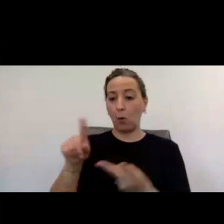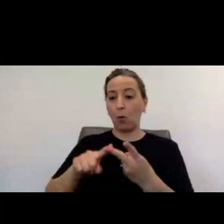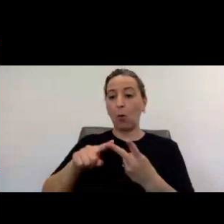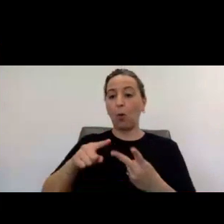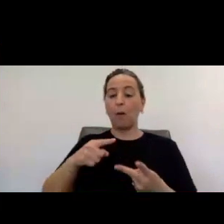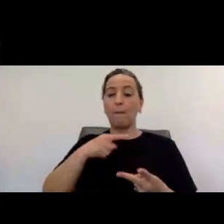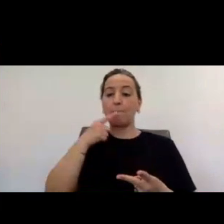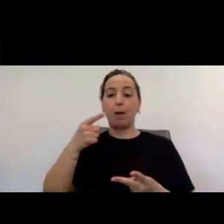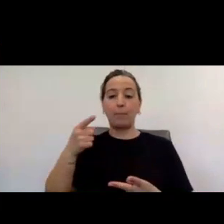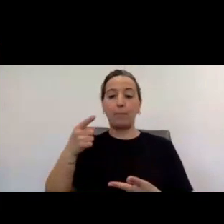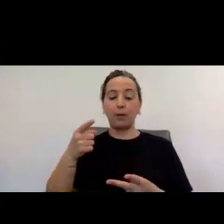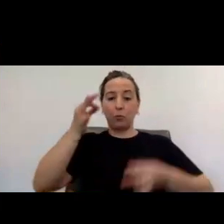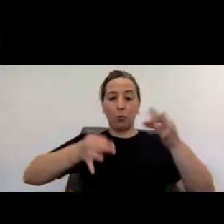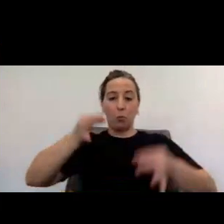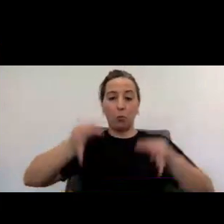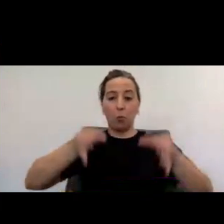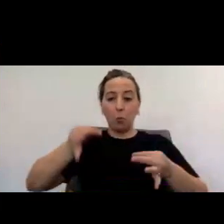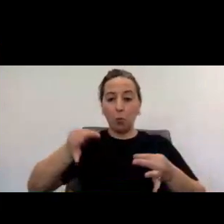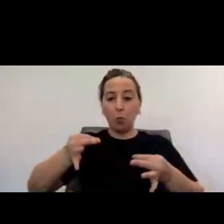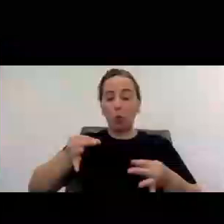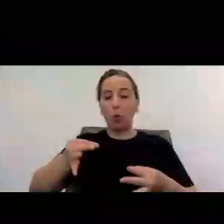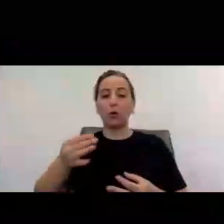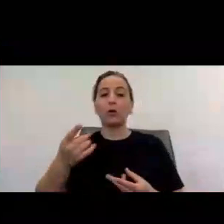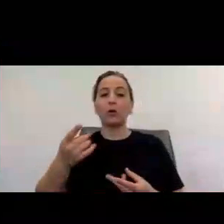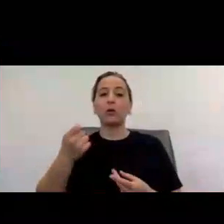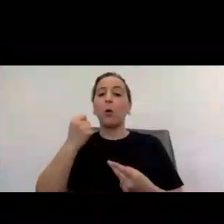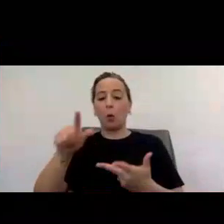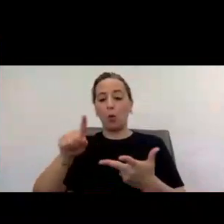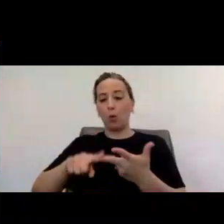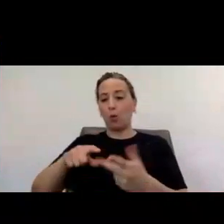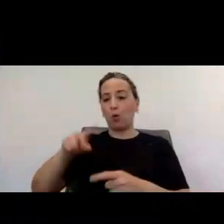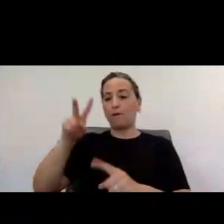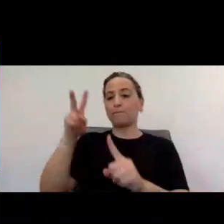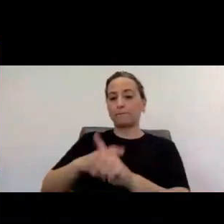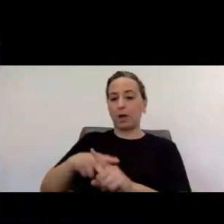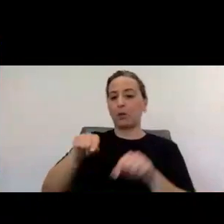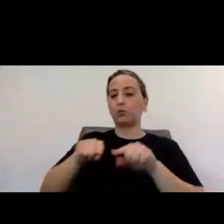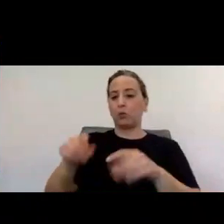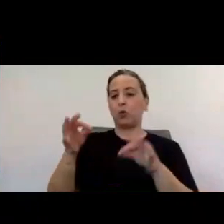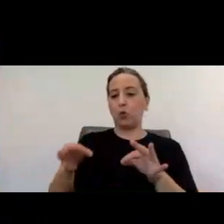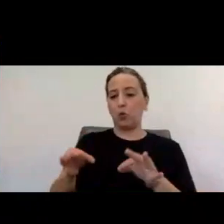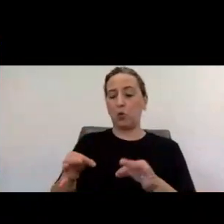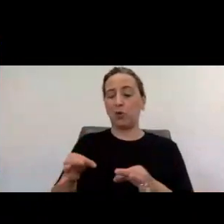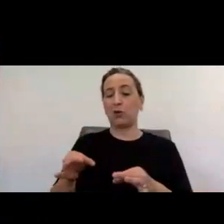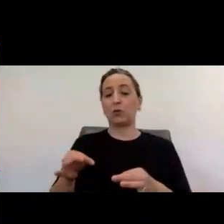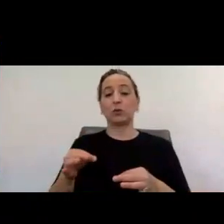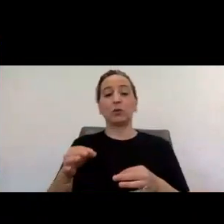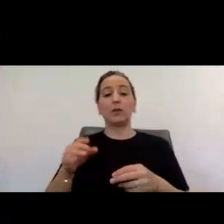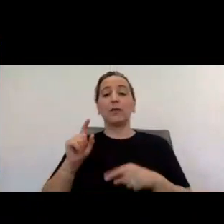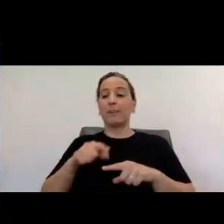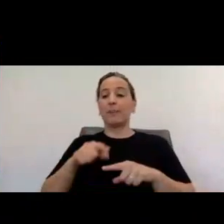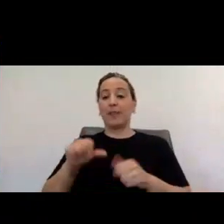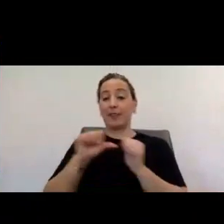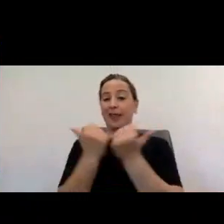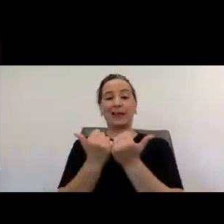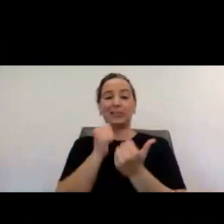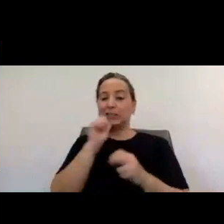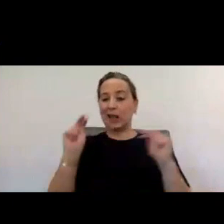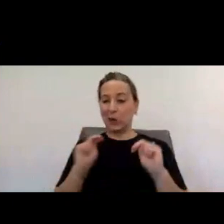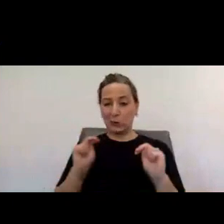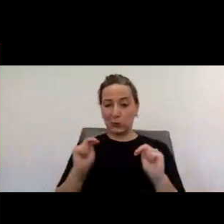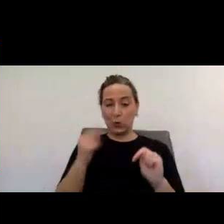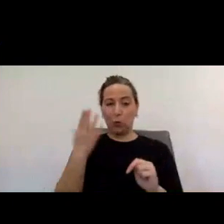of one of our commissioners or hearing examiners, or it's filed in court. And at this point, our agency is no longer neutral. We're seeking to find a remedy